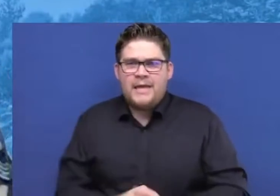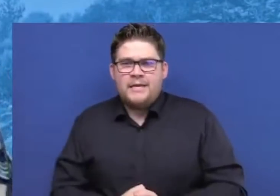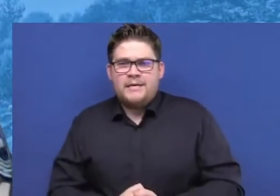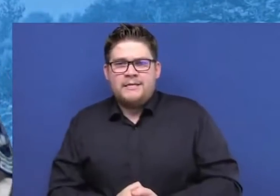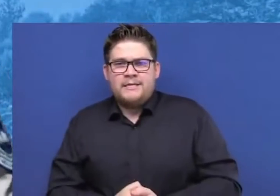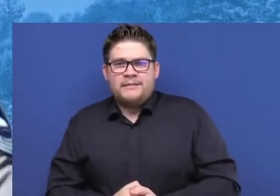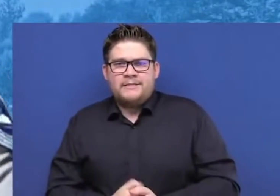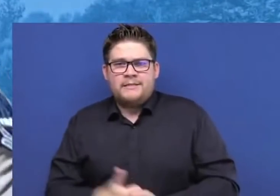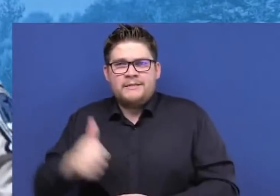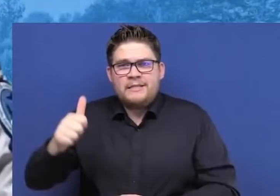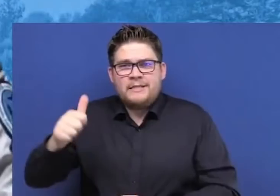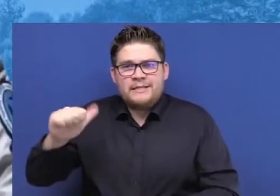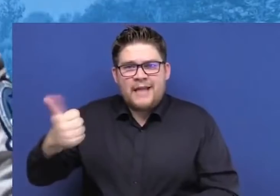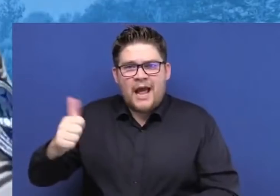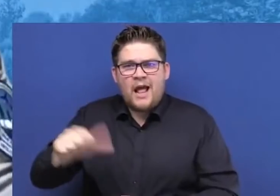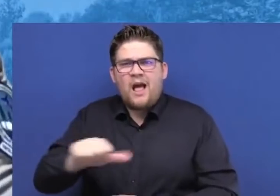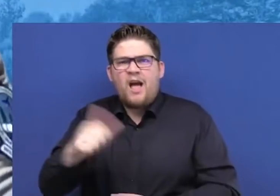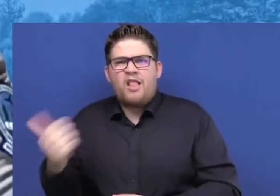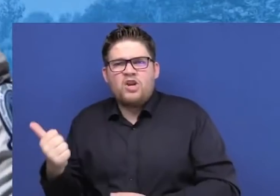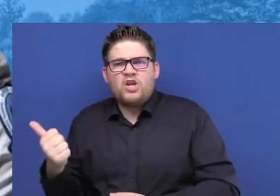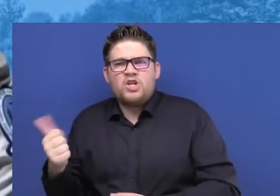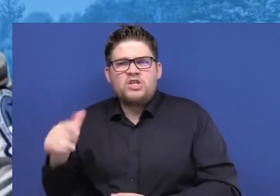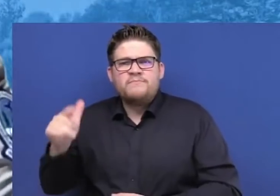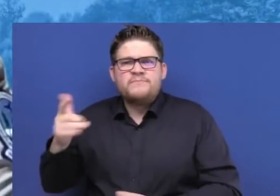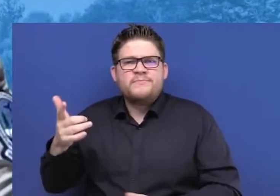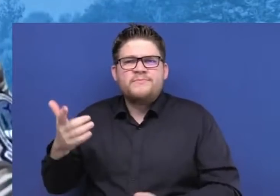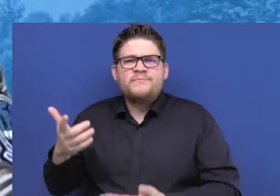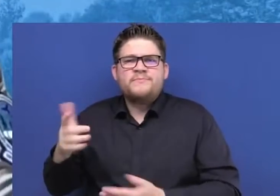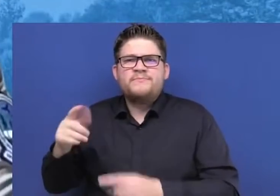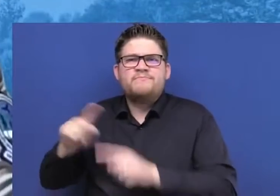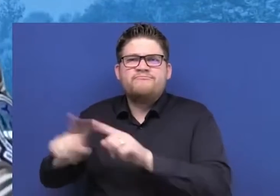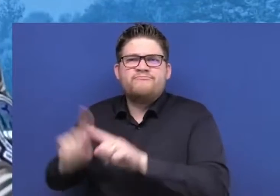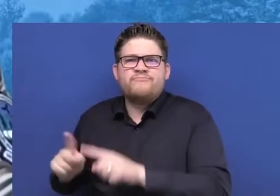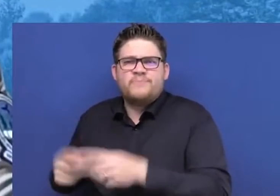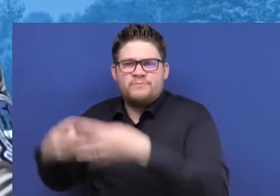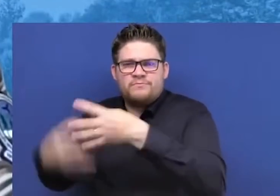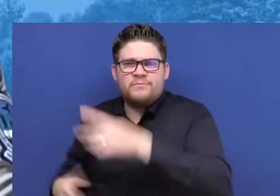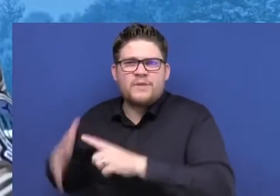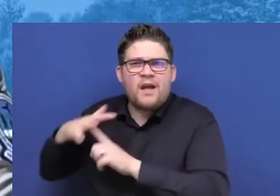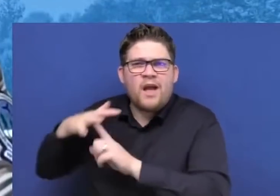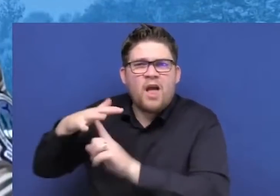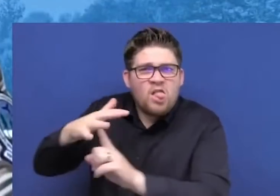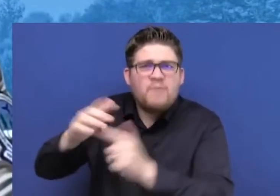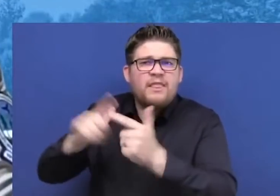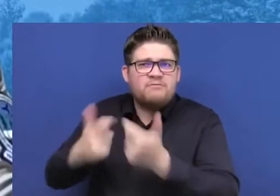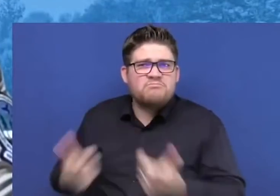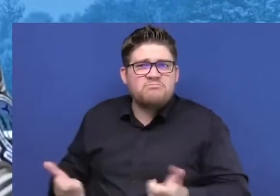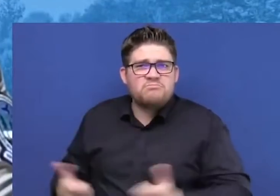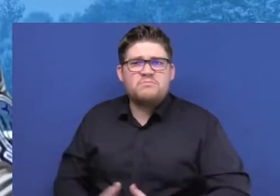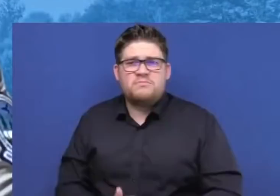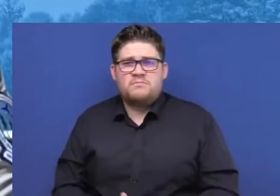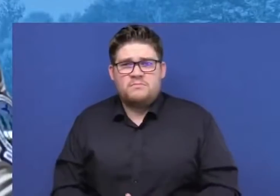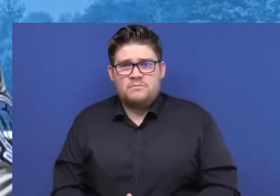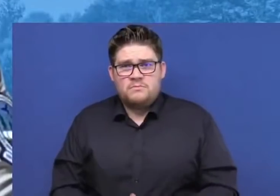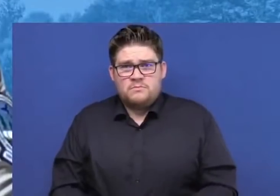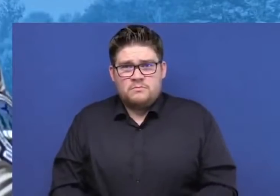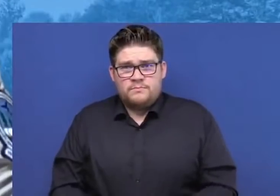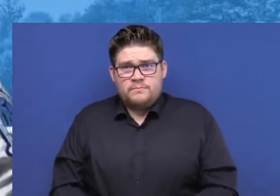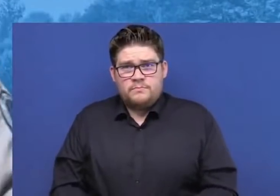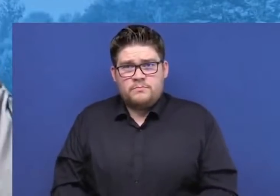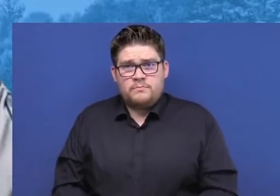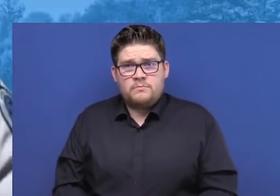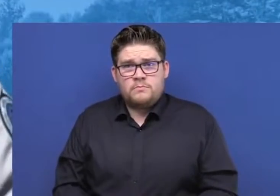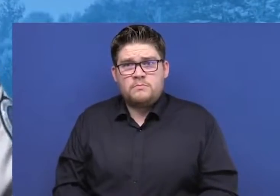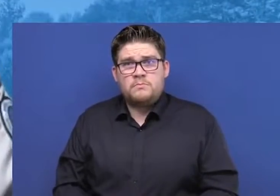and then a variety of helicopters. I'm just wondering, number one, if those are all deployed right now, and number two, whether